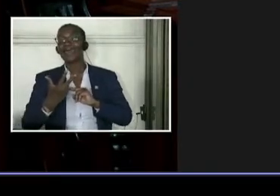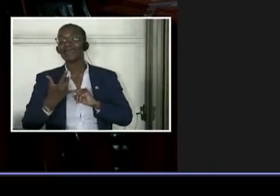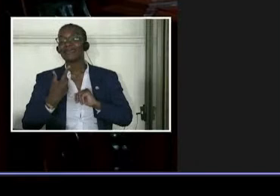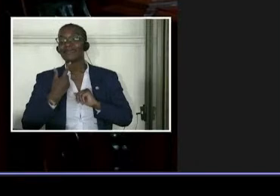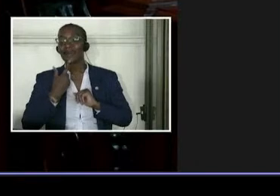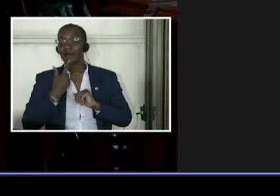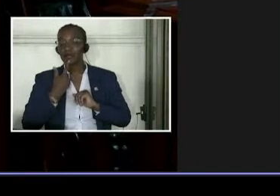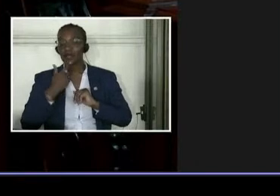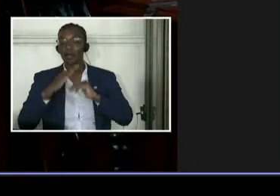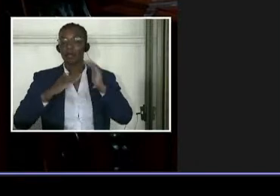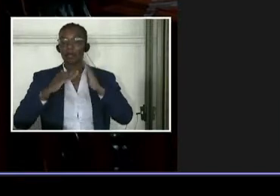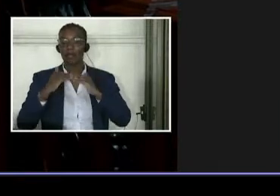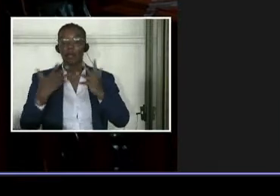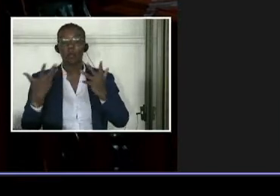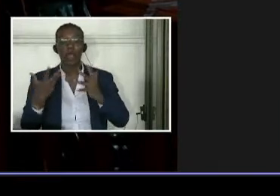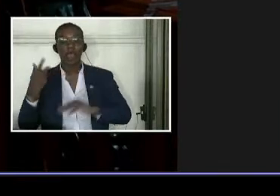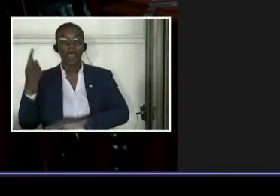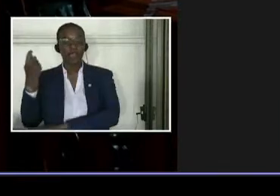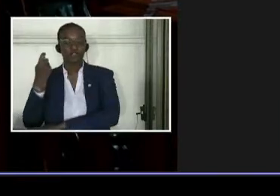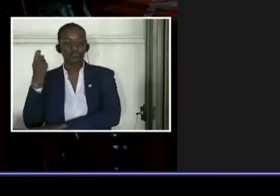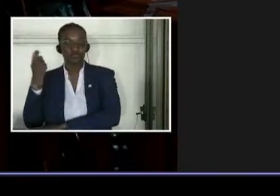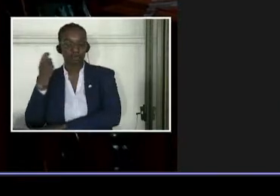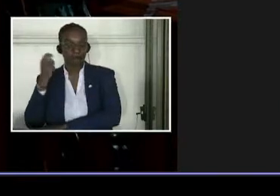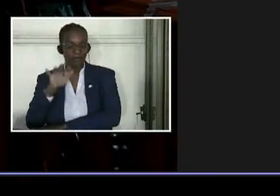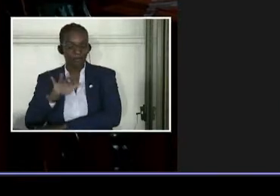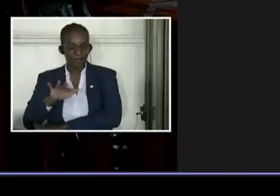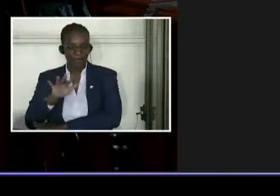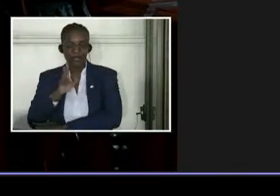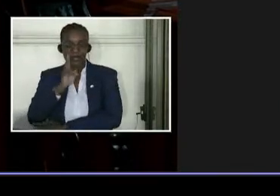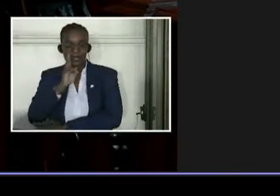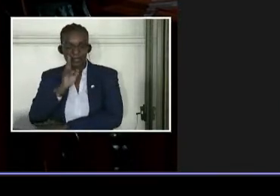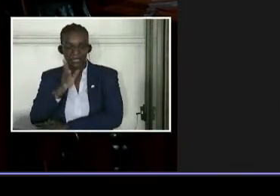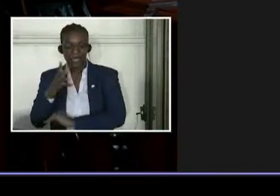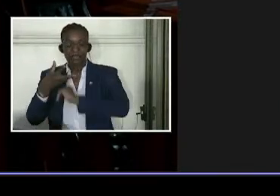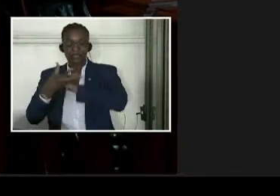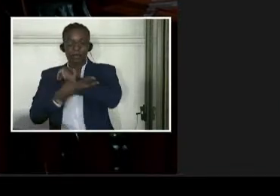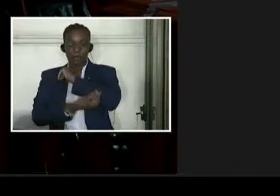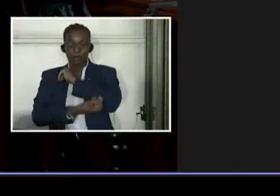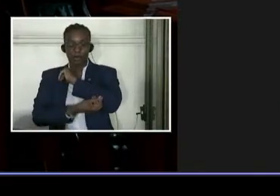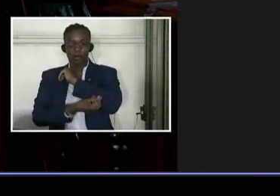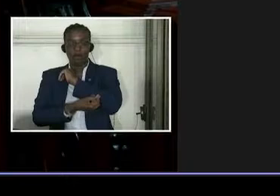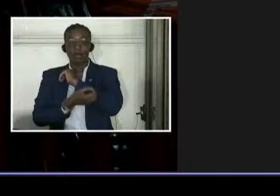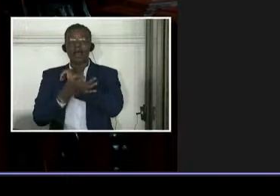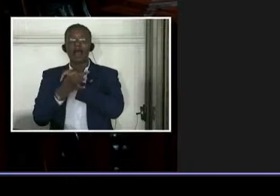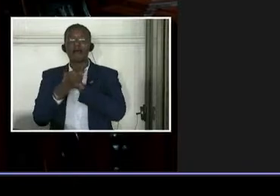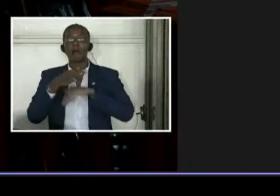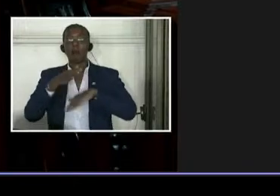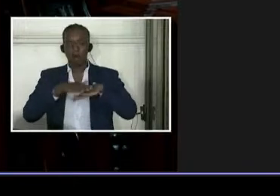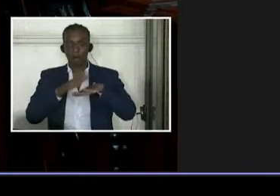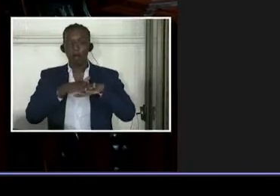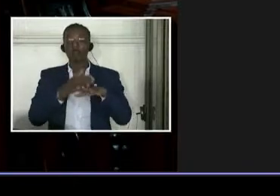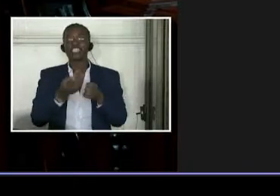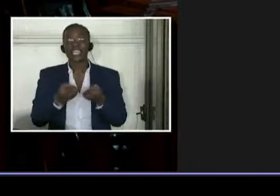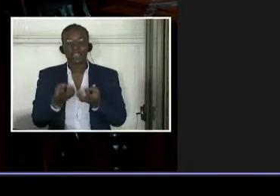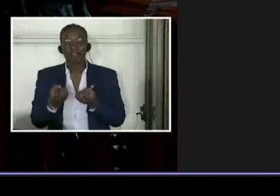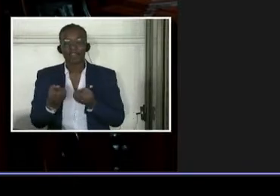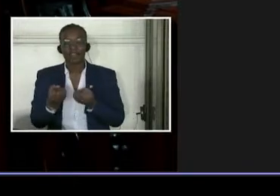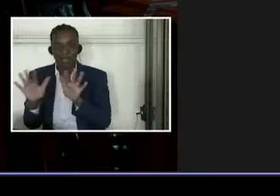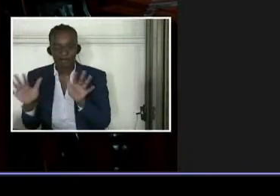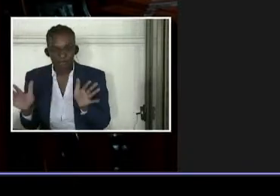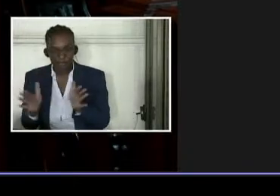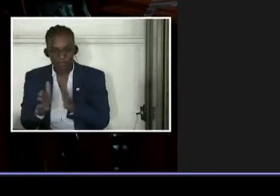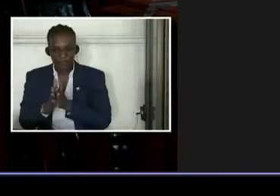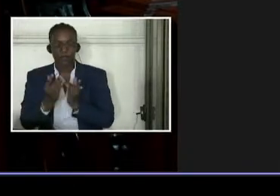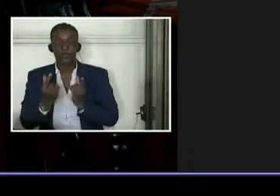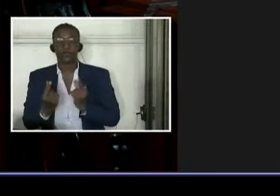8,753 houses built in rural areas. You can see that the poor are very much accommodated in everything that we're